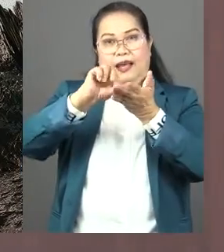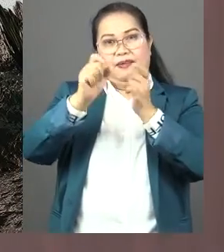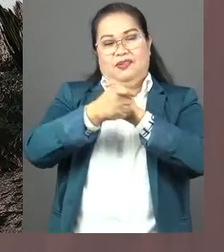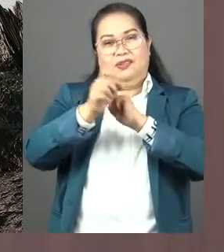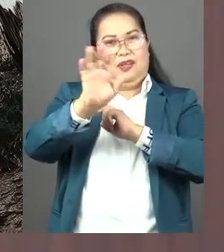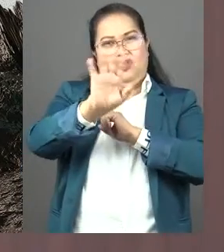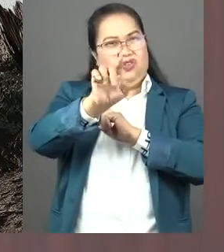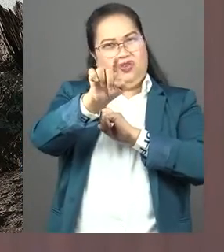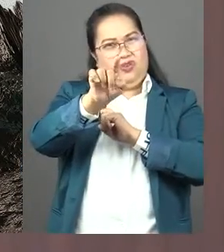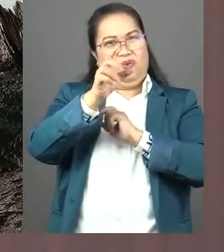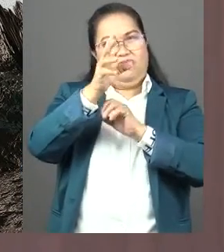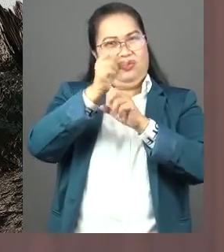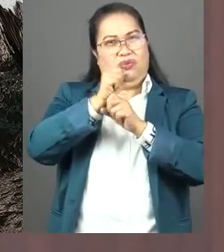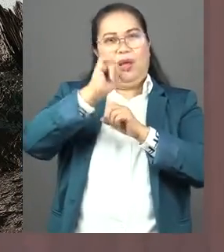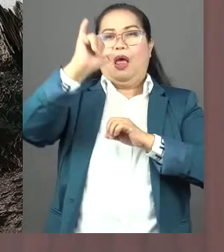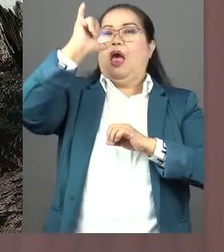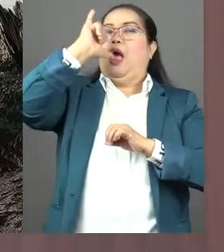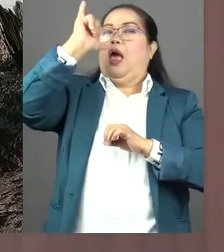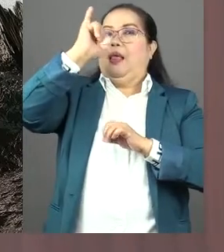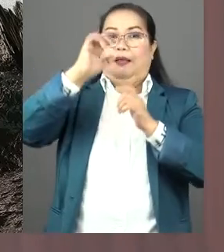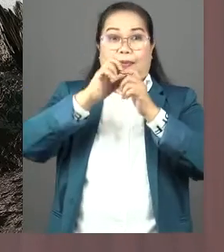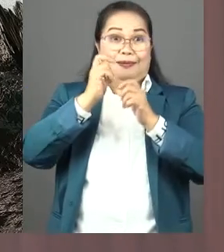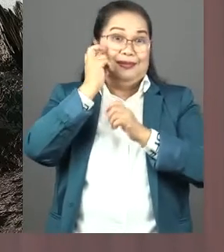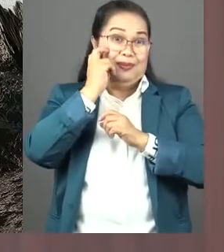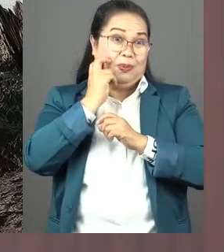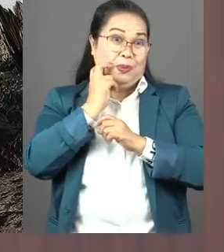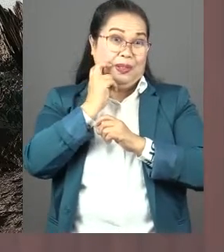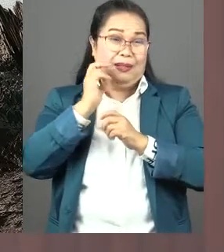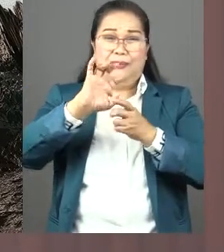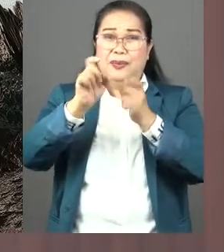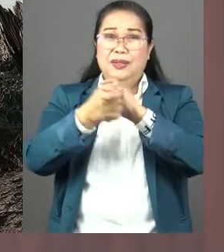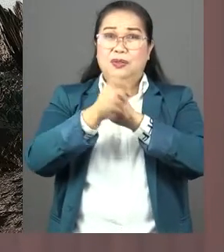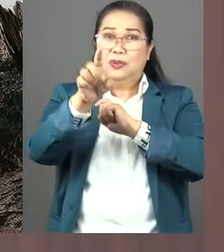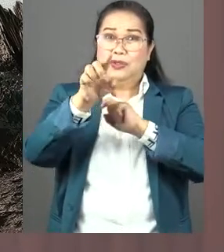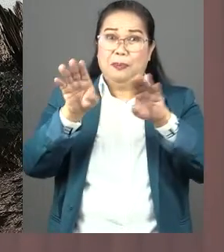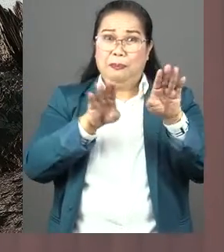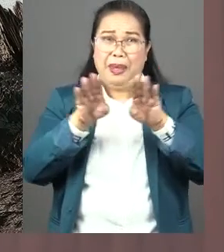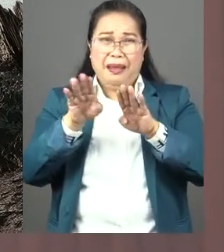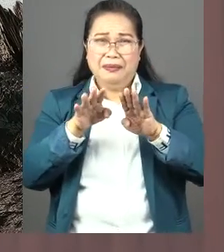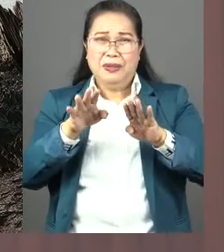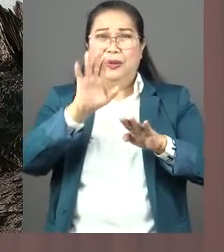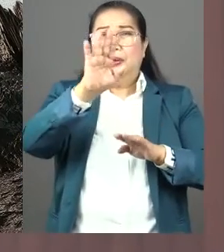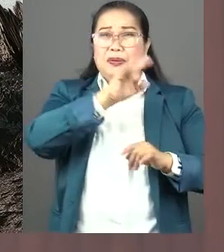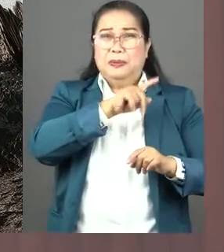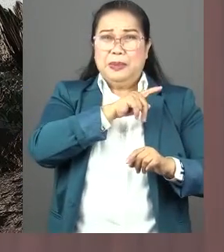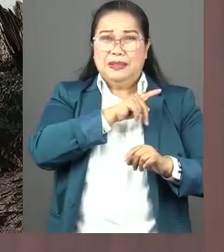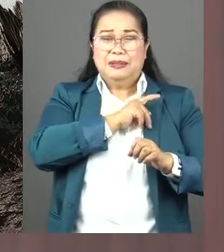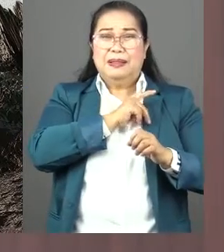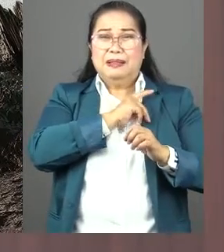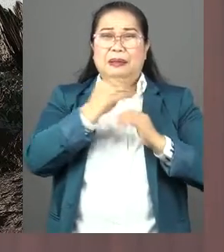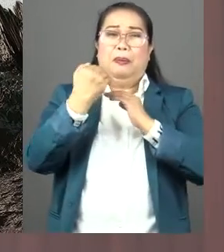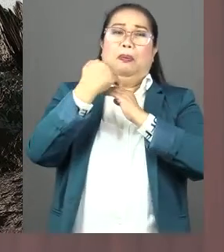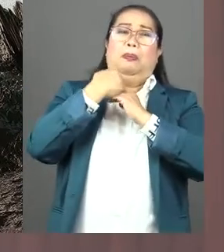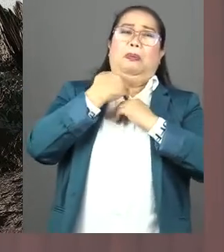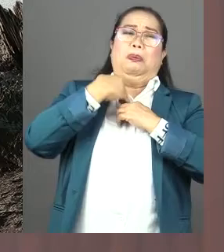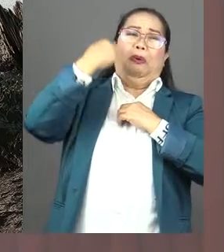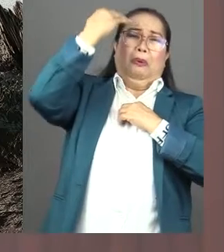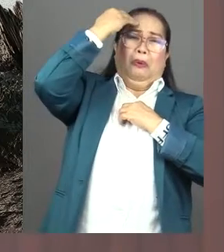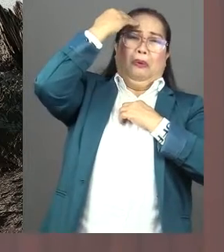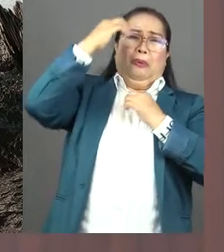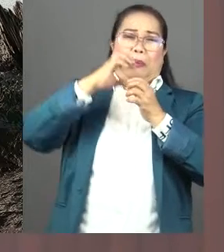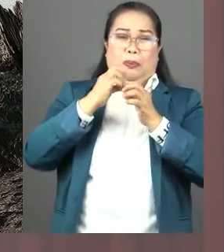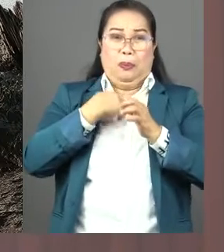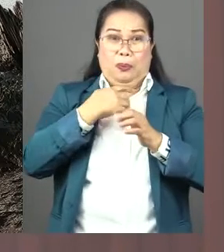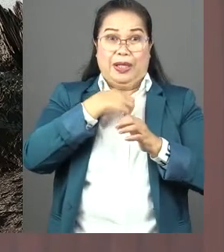get drunk with wine. Do not be changed in your behavior, your personality with wine, for that is